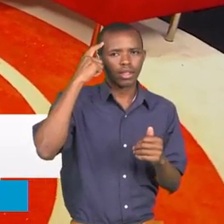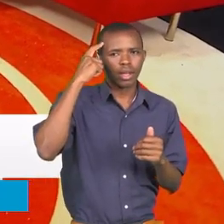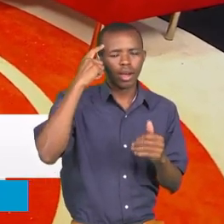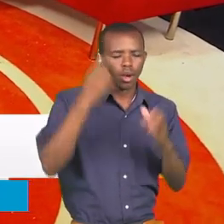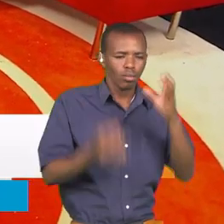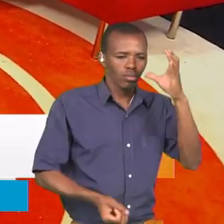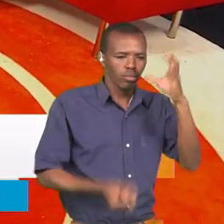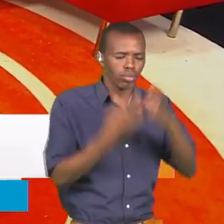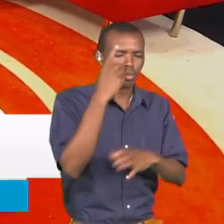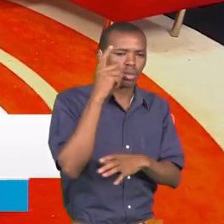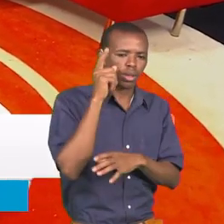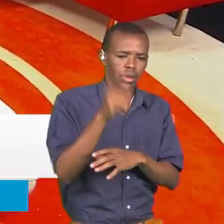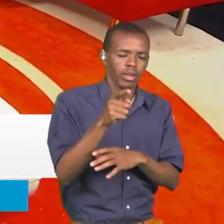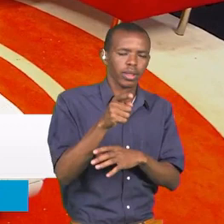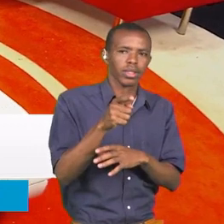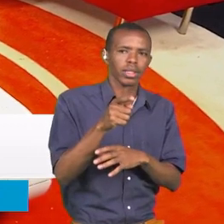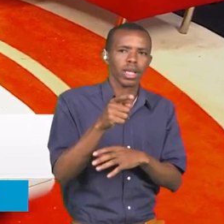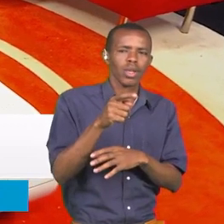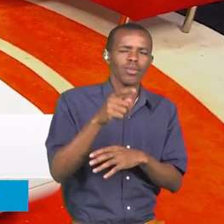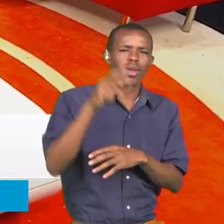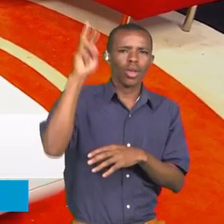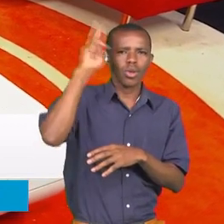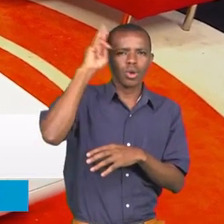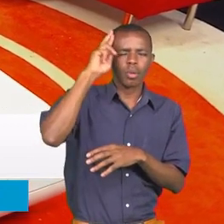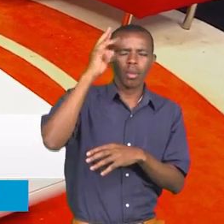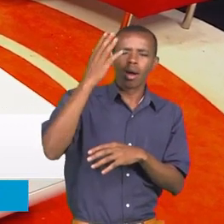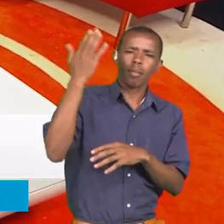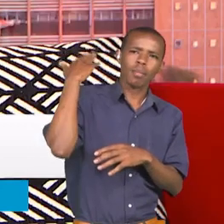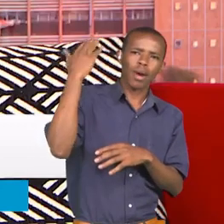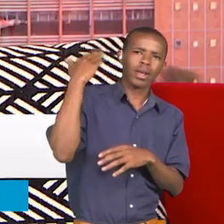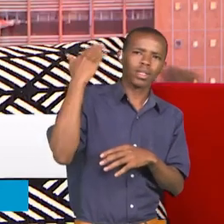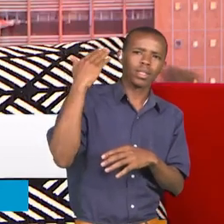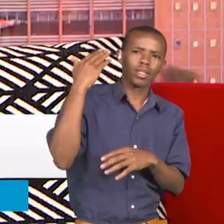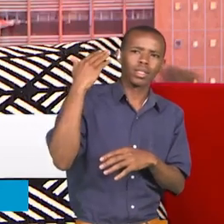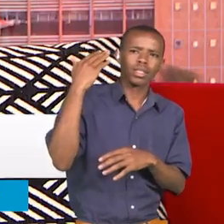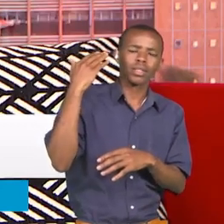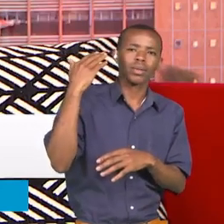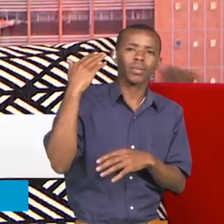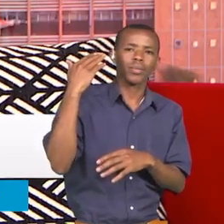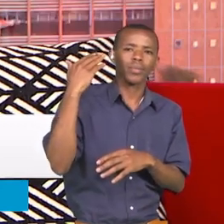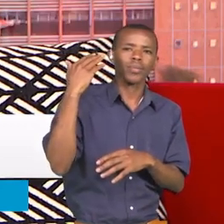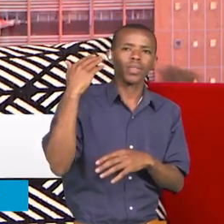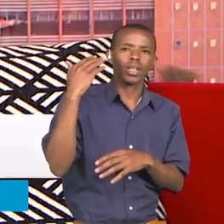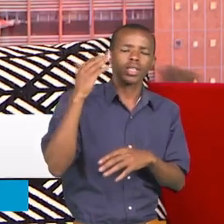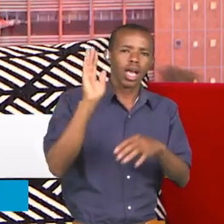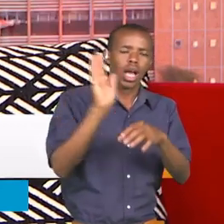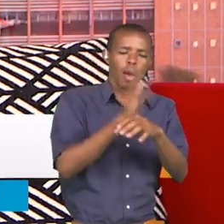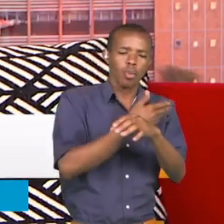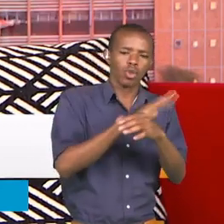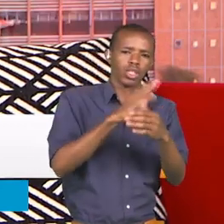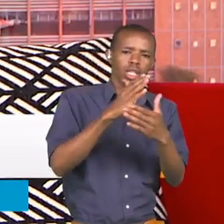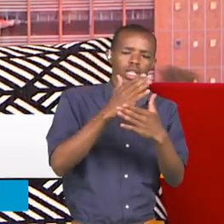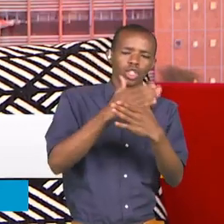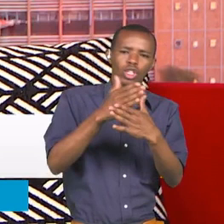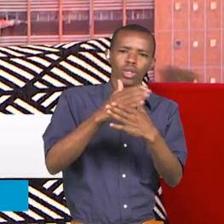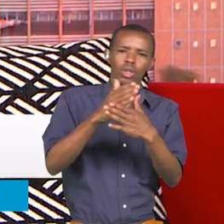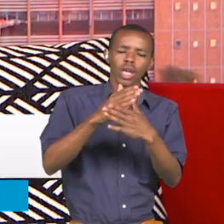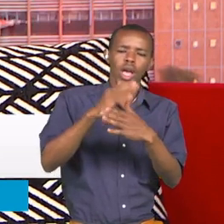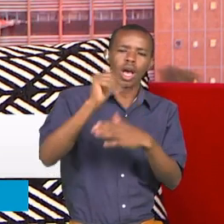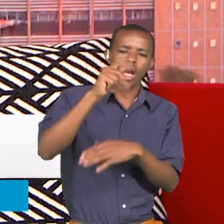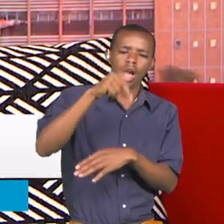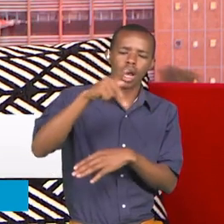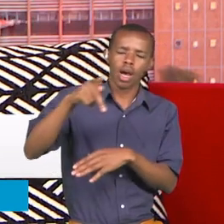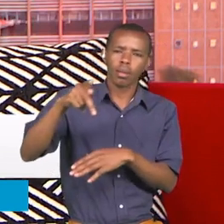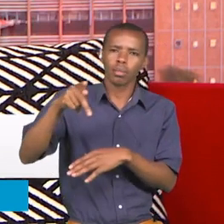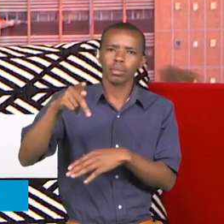was, I don't know if you remember Napster, some 20 years ago, it was a music sharing